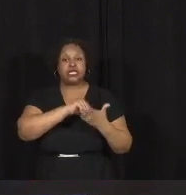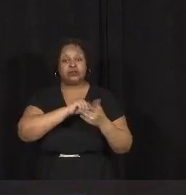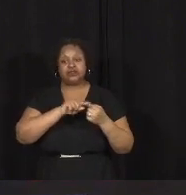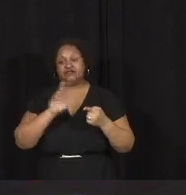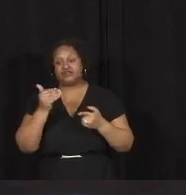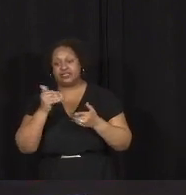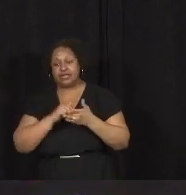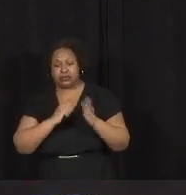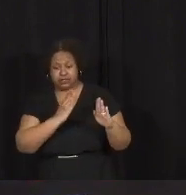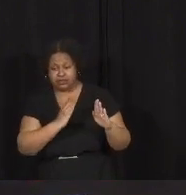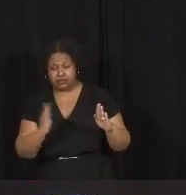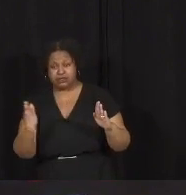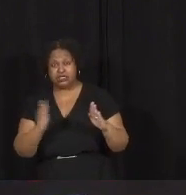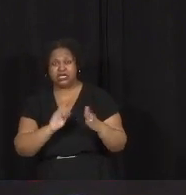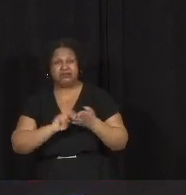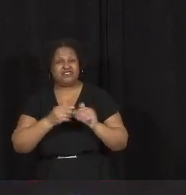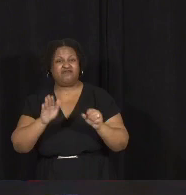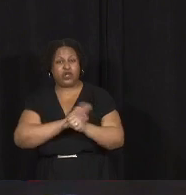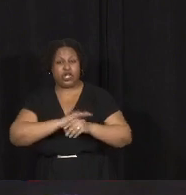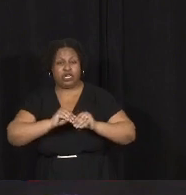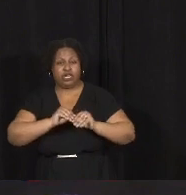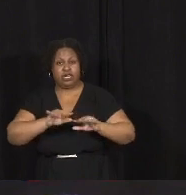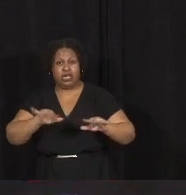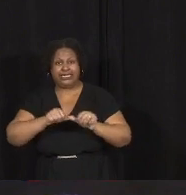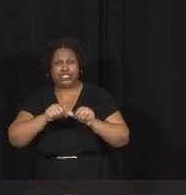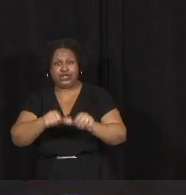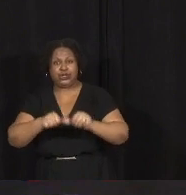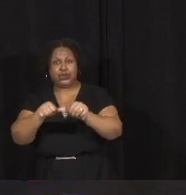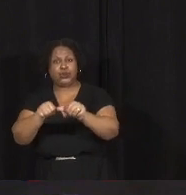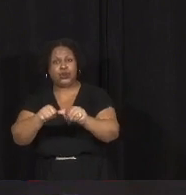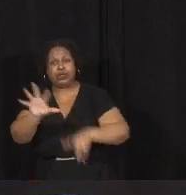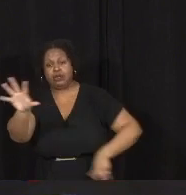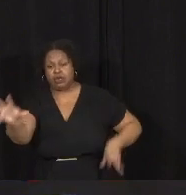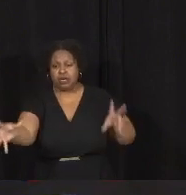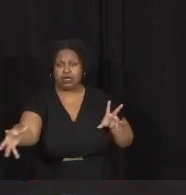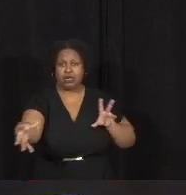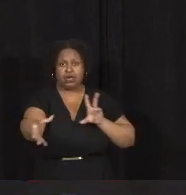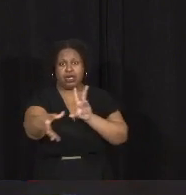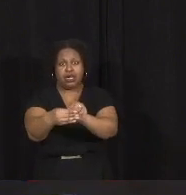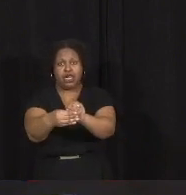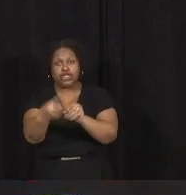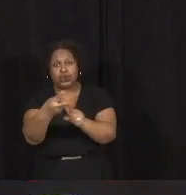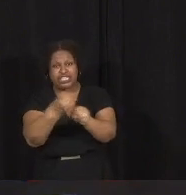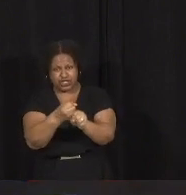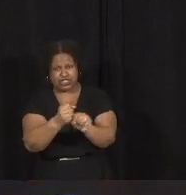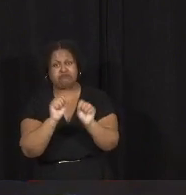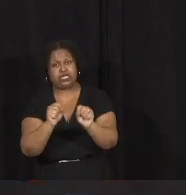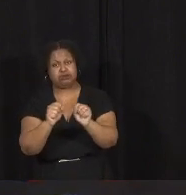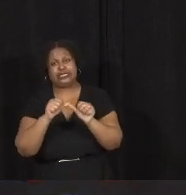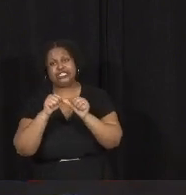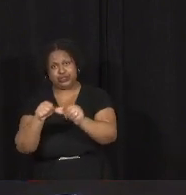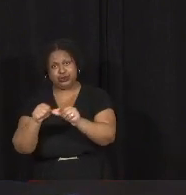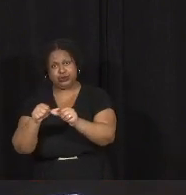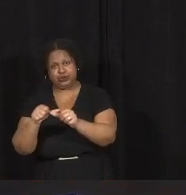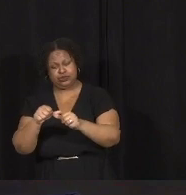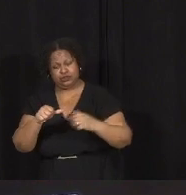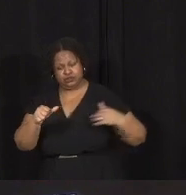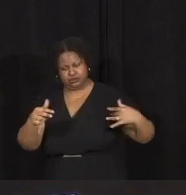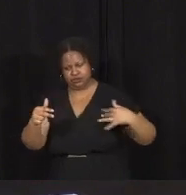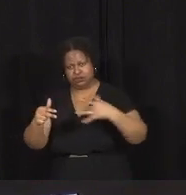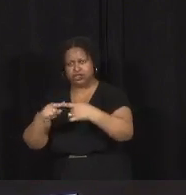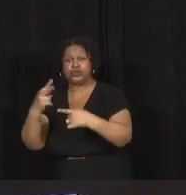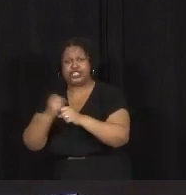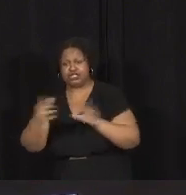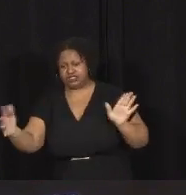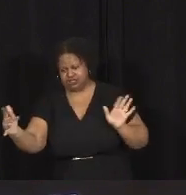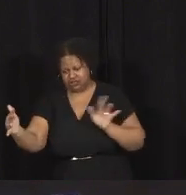I say, over 2 years. What people don't necessarily realize is that with